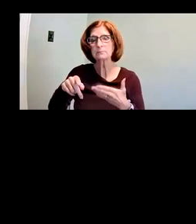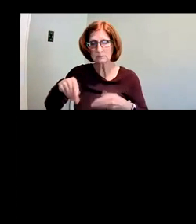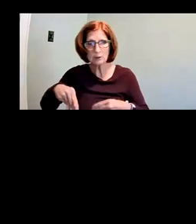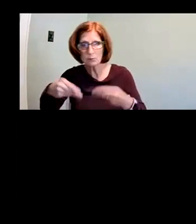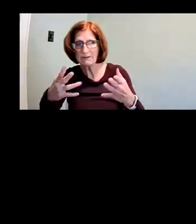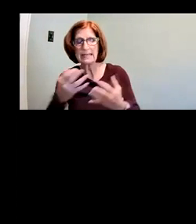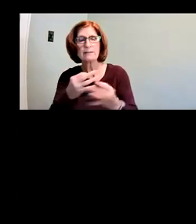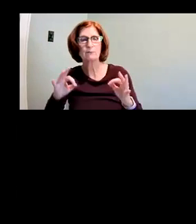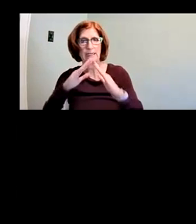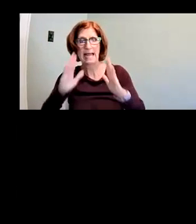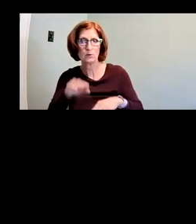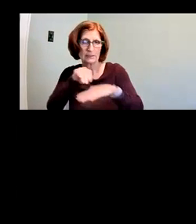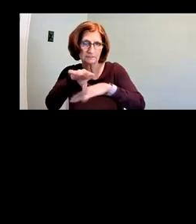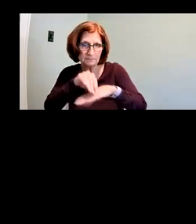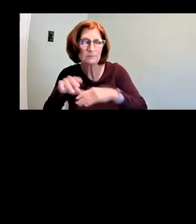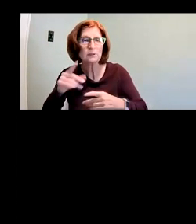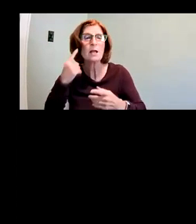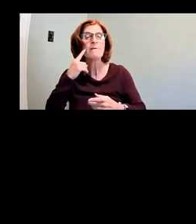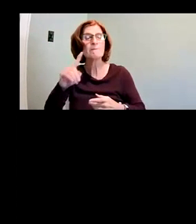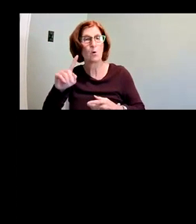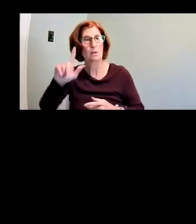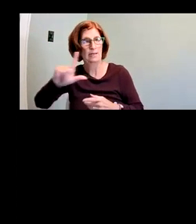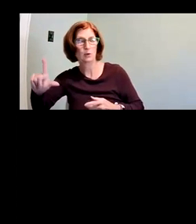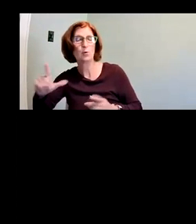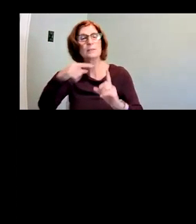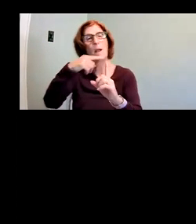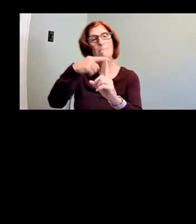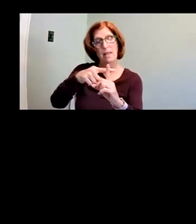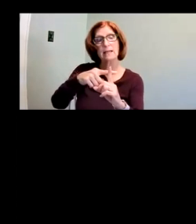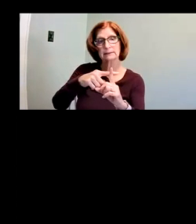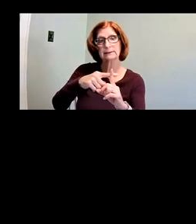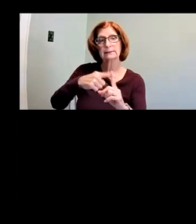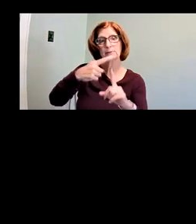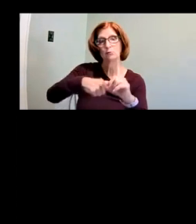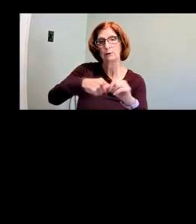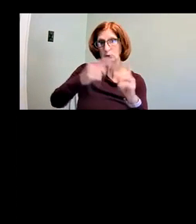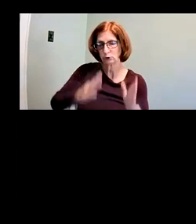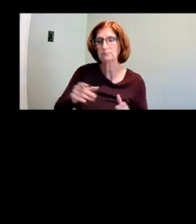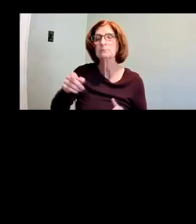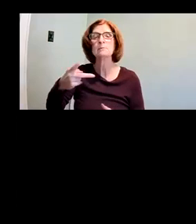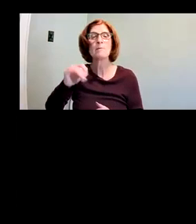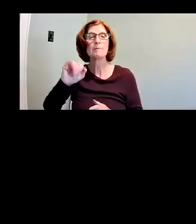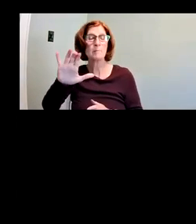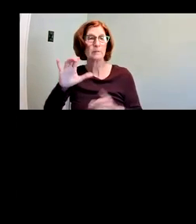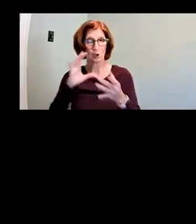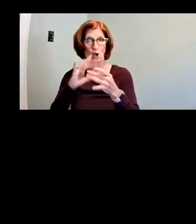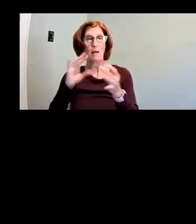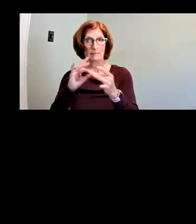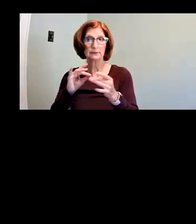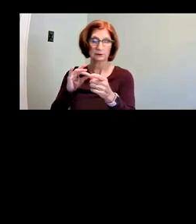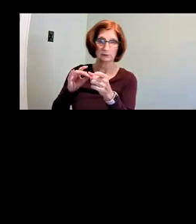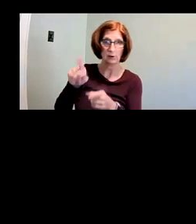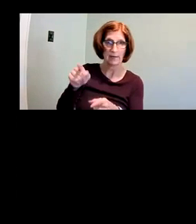services for tenants and homeowners in the city. I want to acknowledge the public comments submitted today and look forward to